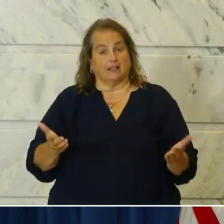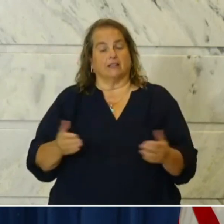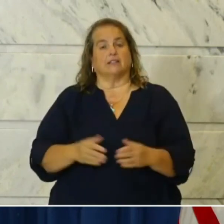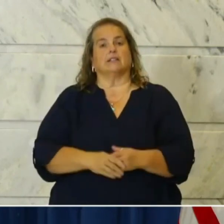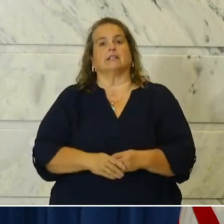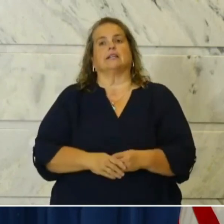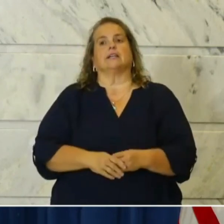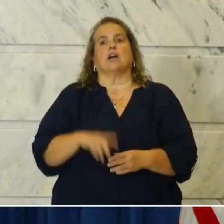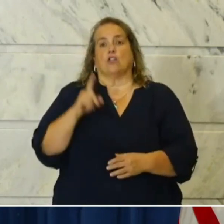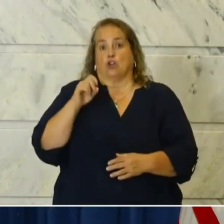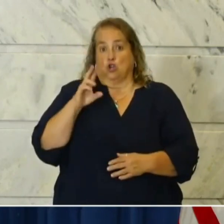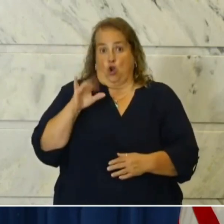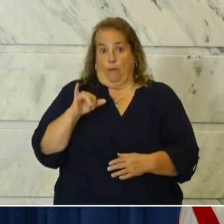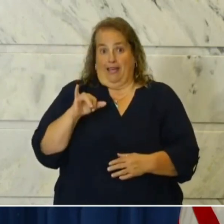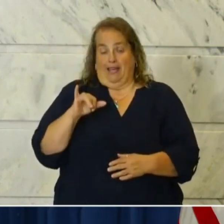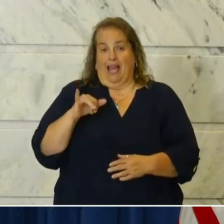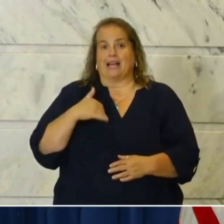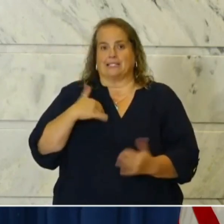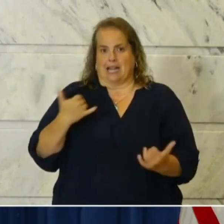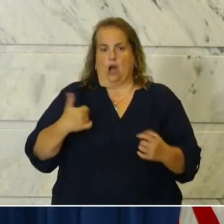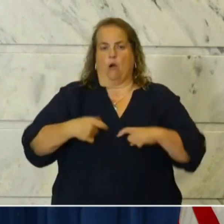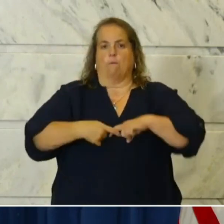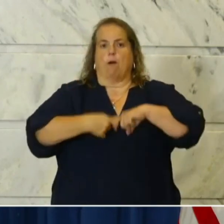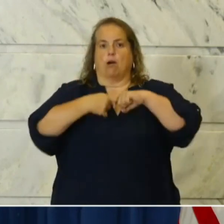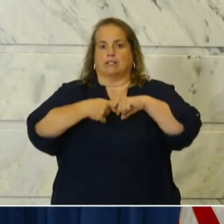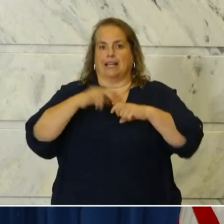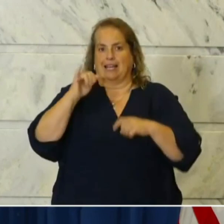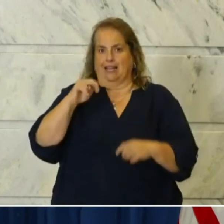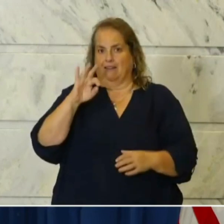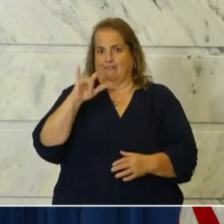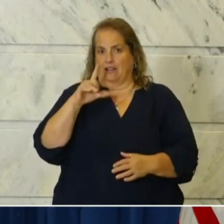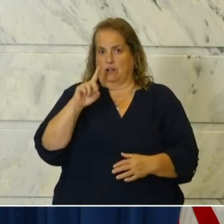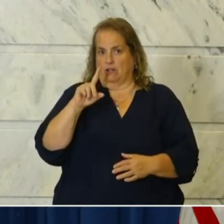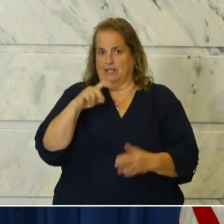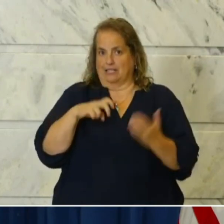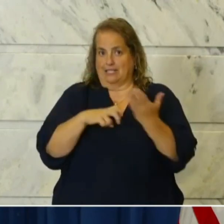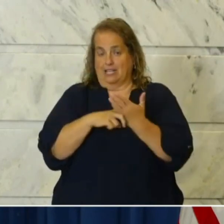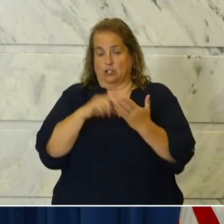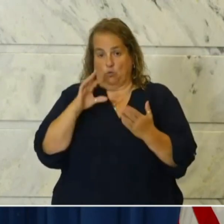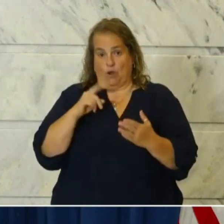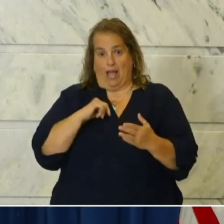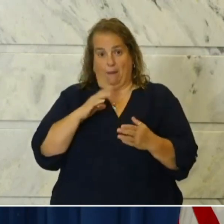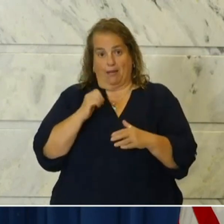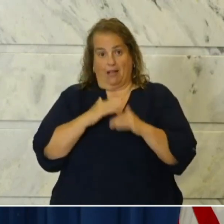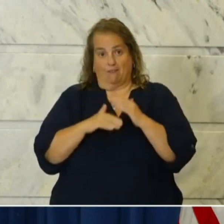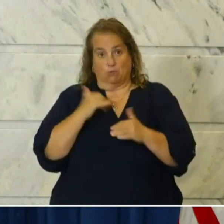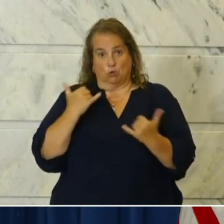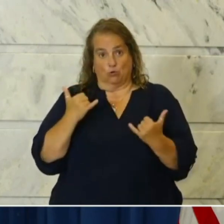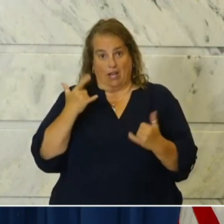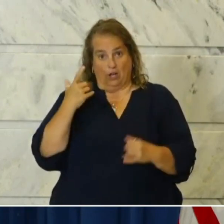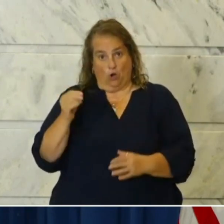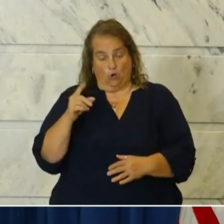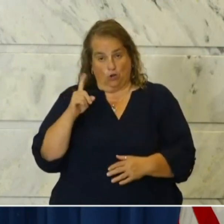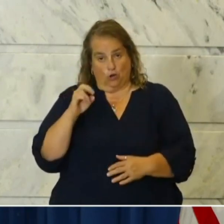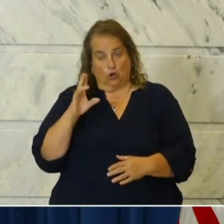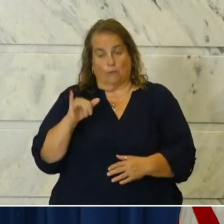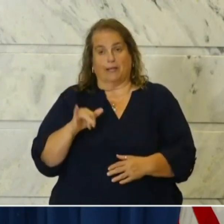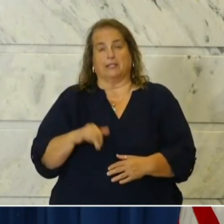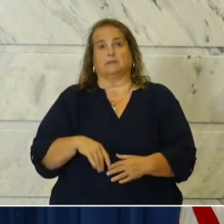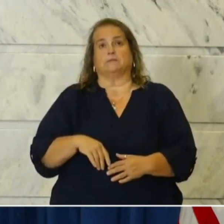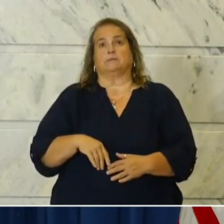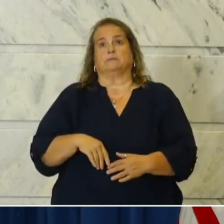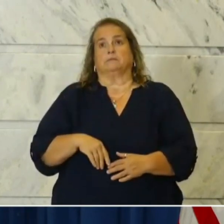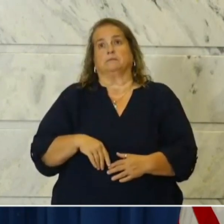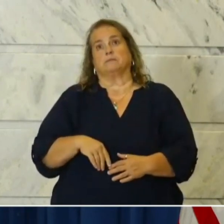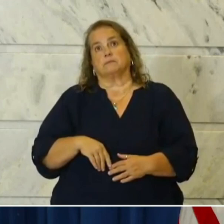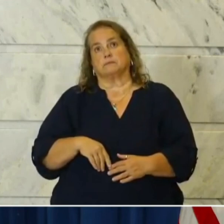Downs has paused infield tickets. Would I be comfortable today going to the Derby? And if the numbers are where they